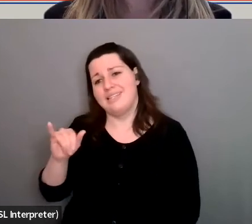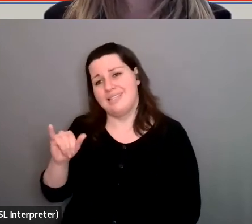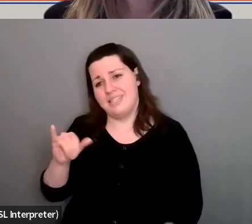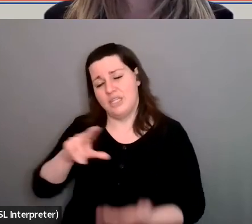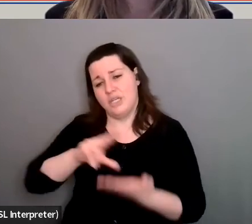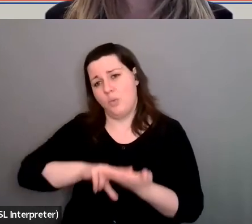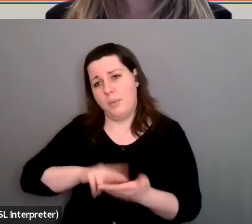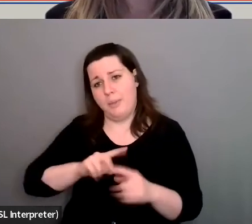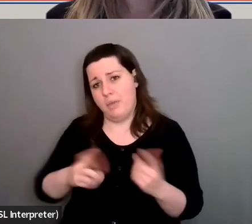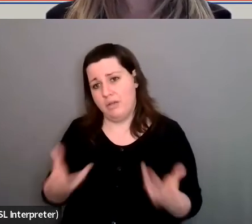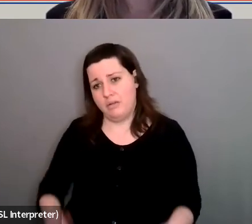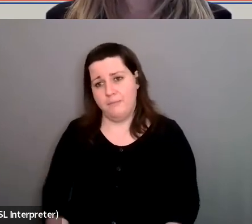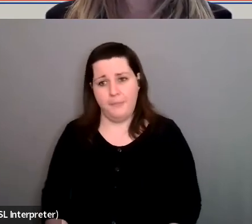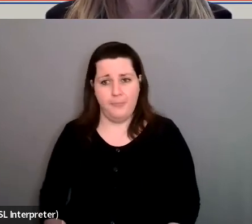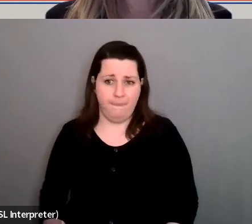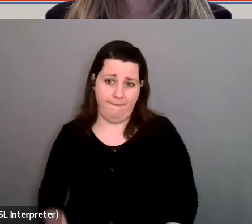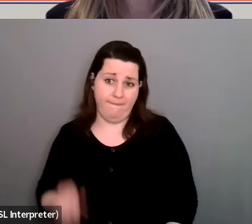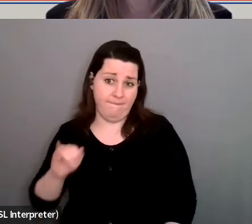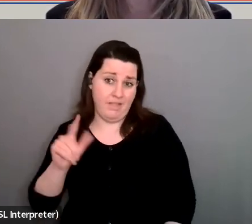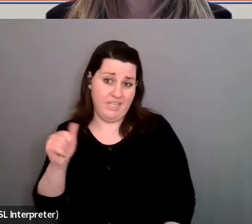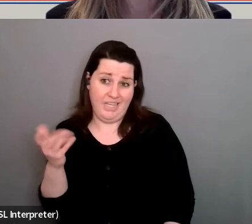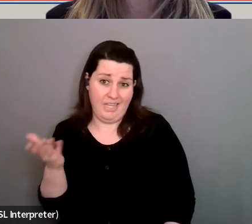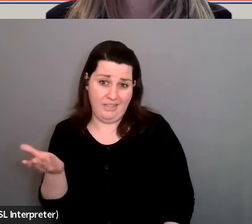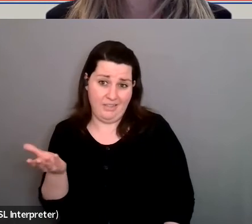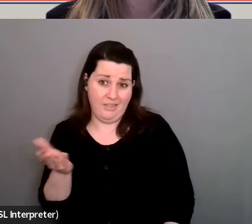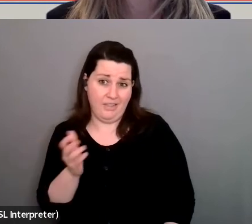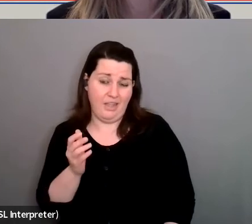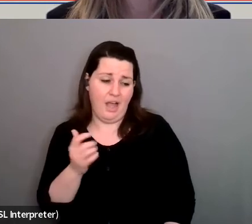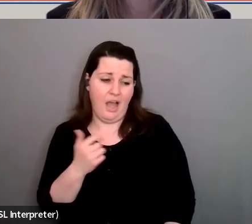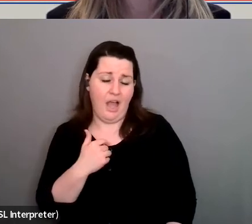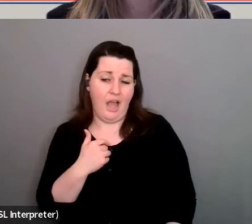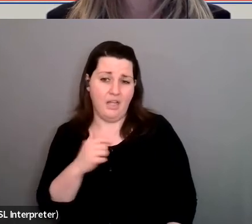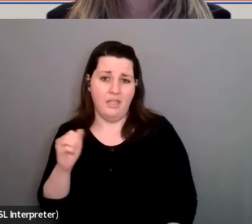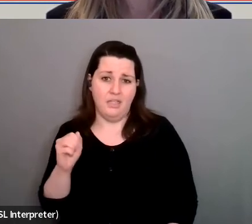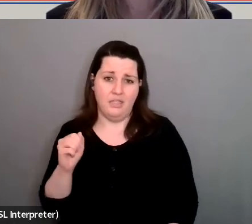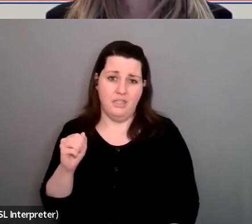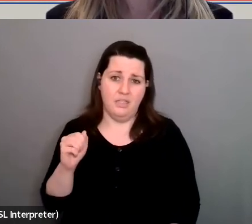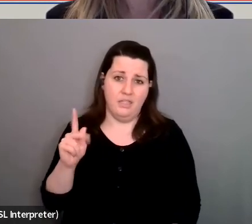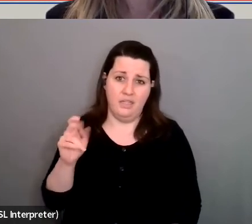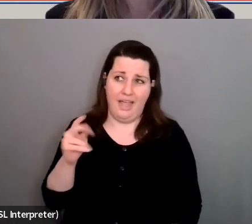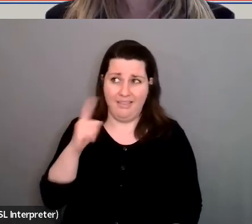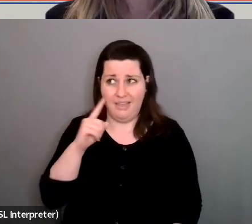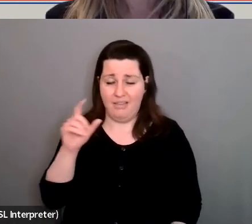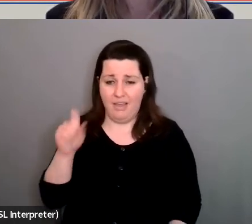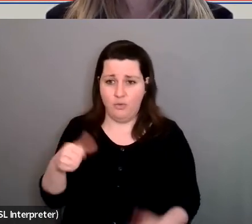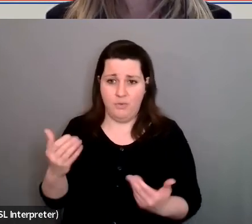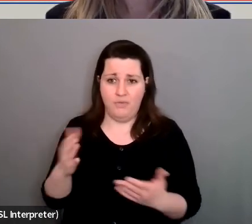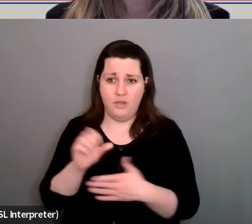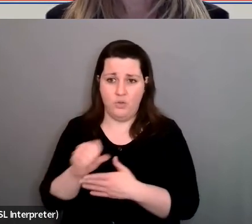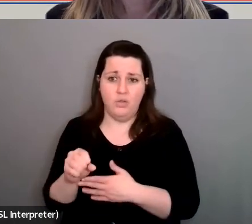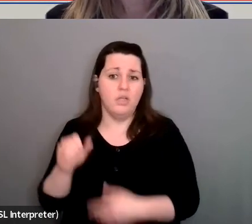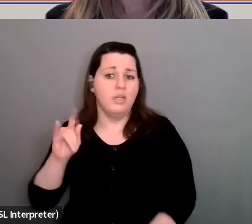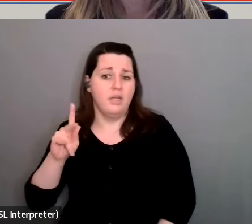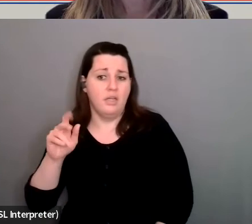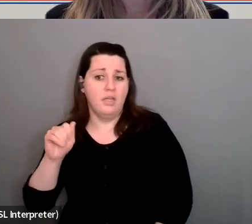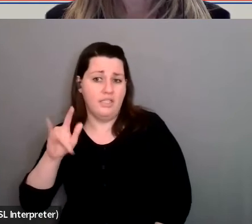But Alicia, I would assume they'd have to give a social. I think they have to and